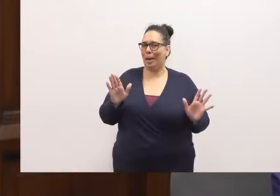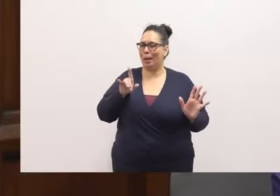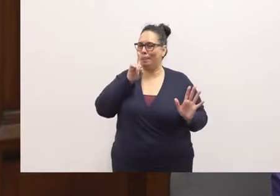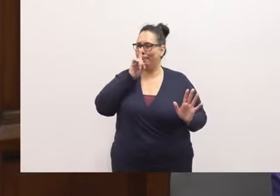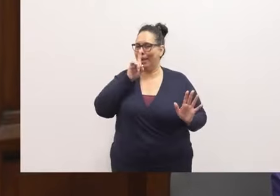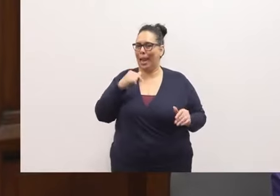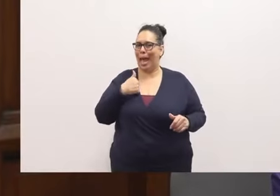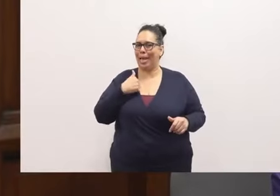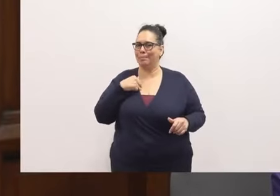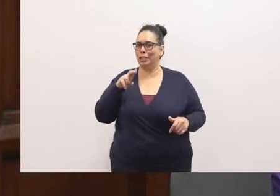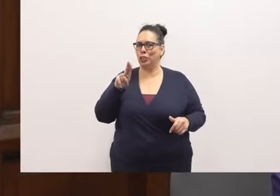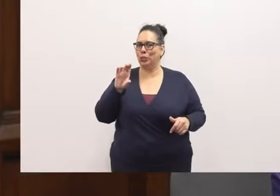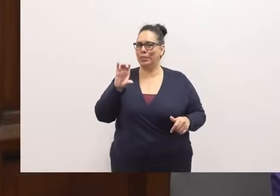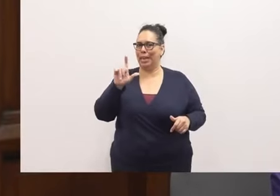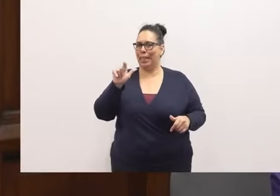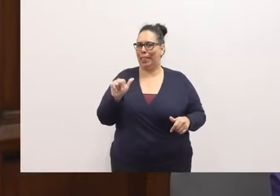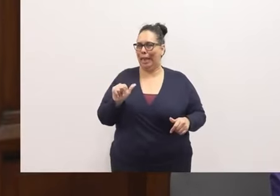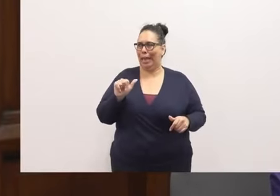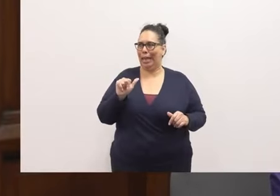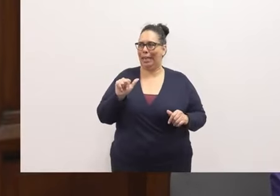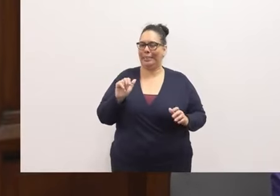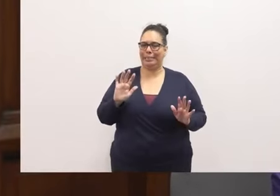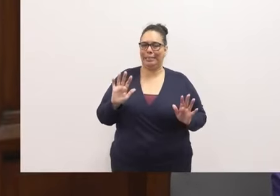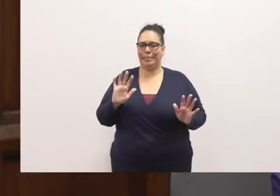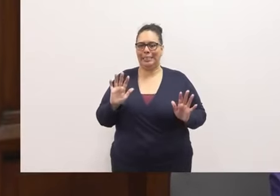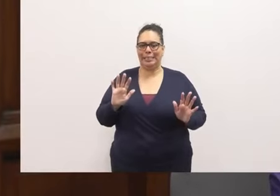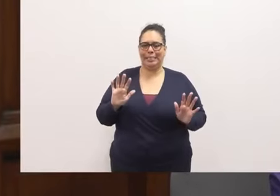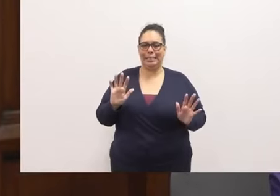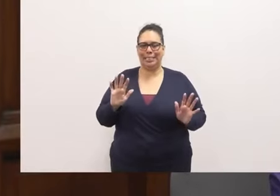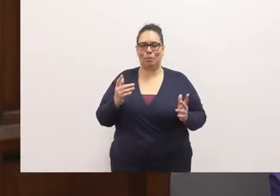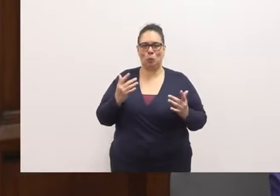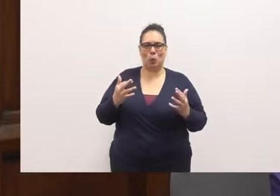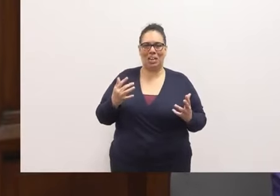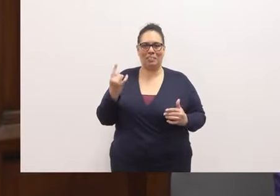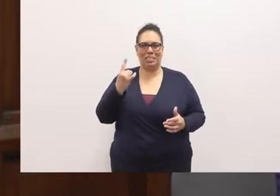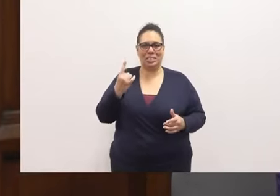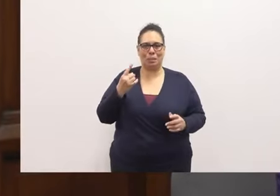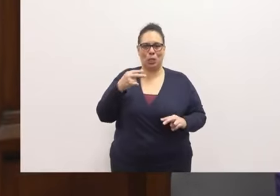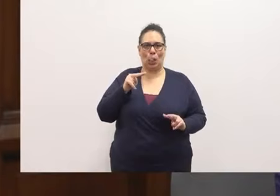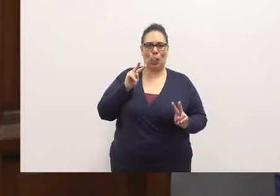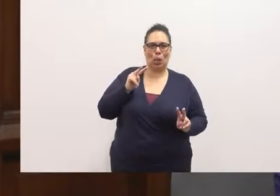more of a UCLA fan. Yeah, I was waiting fan. For one of them to, like, look up or say something, but okay.